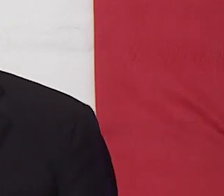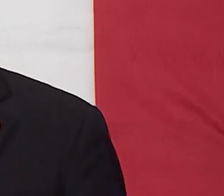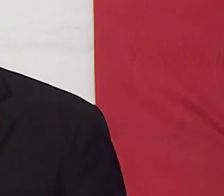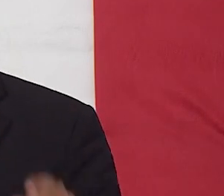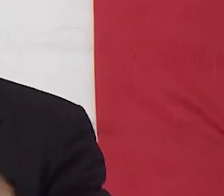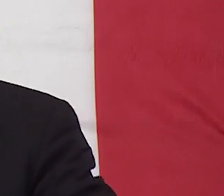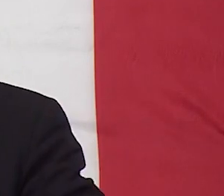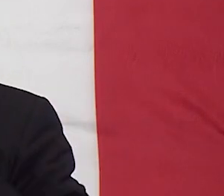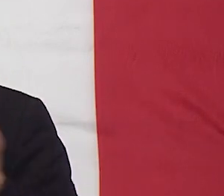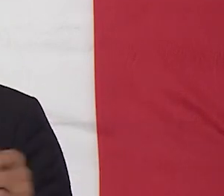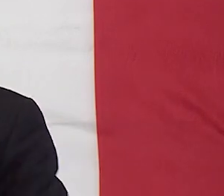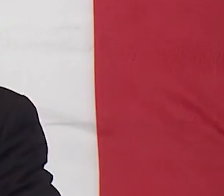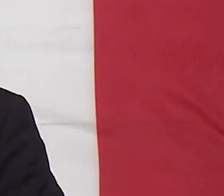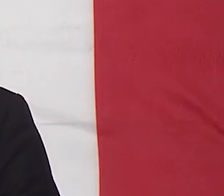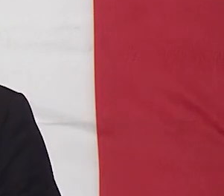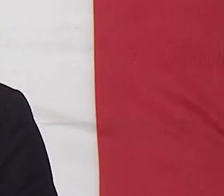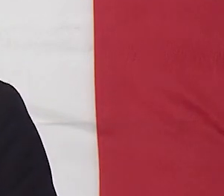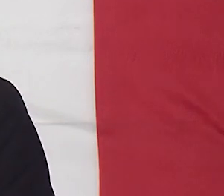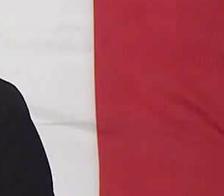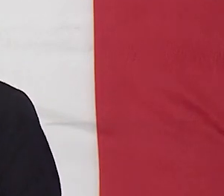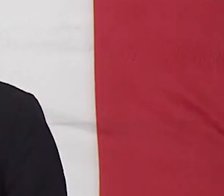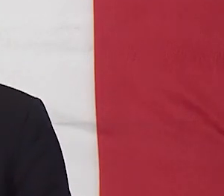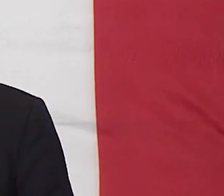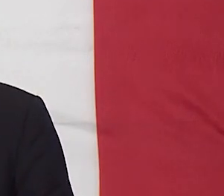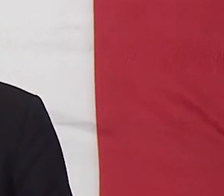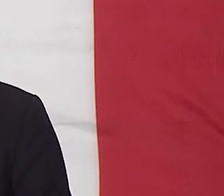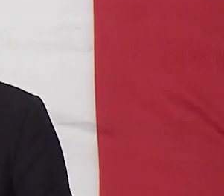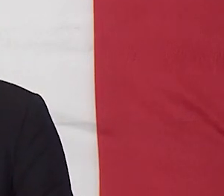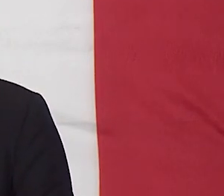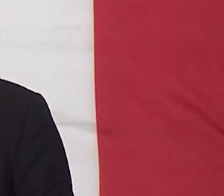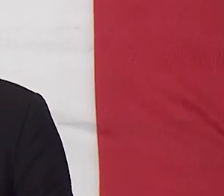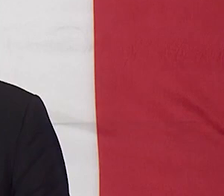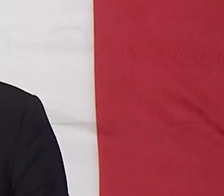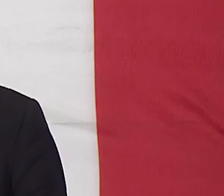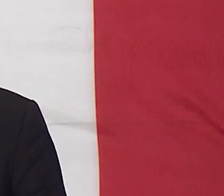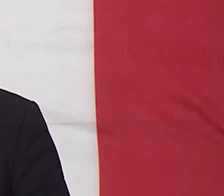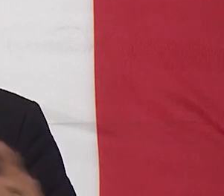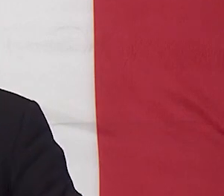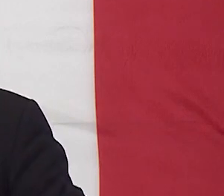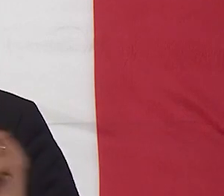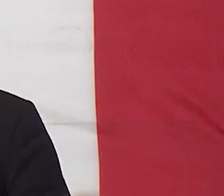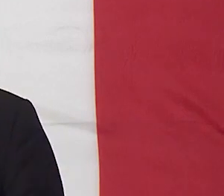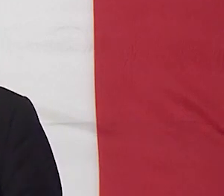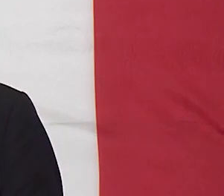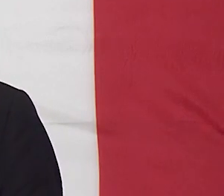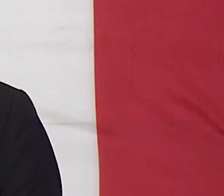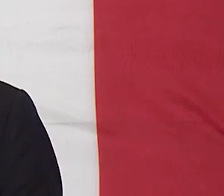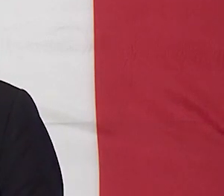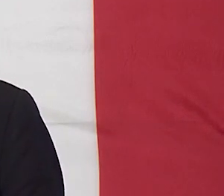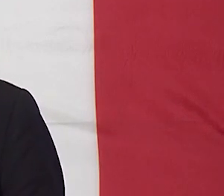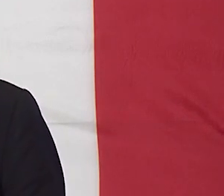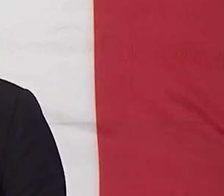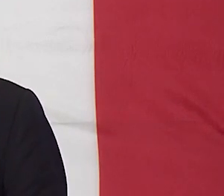creador. Para hacer lo que nosotros estamos haciendo ahora. To do what we're doing right now. Hablar en español y en inglés.